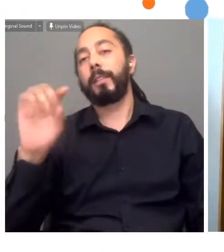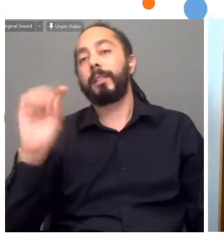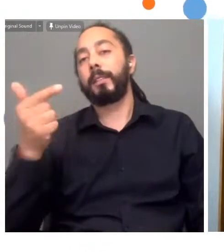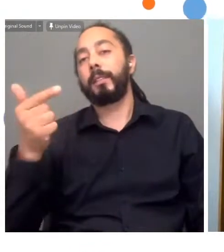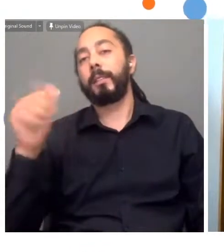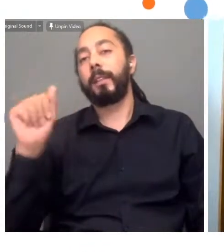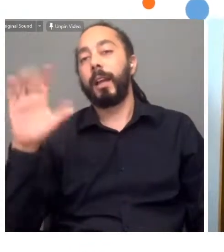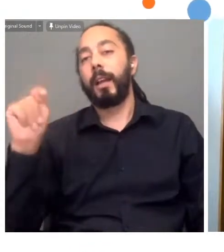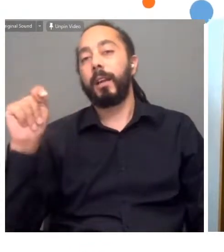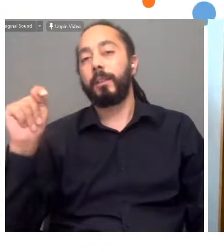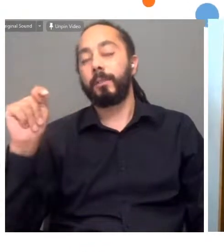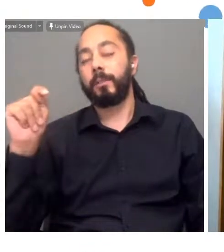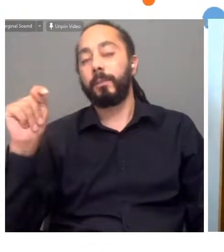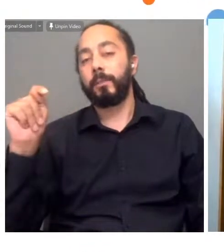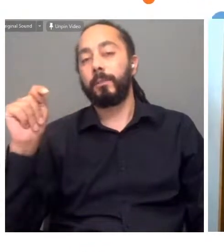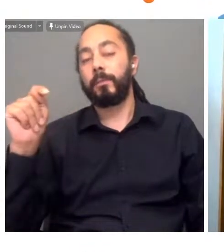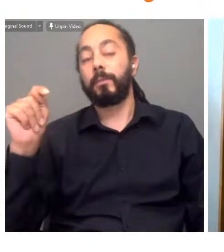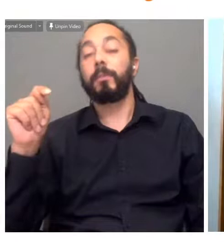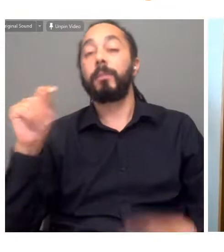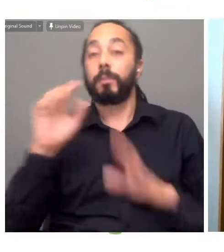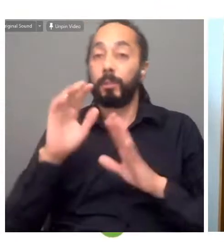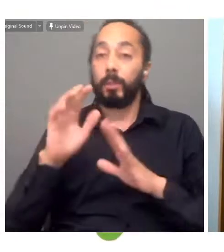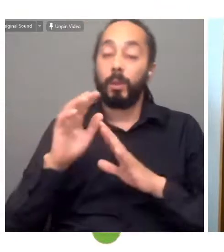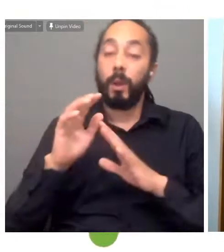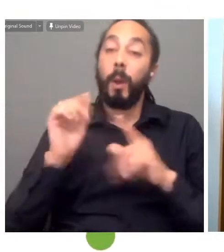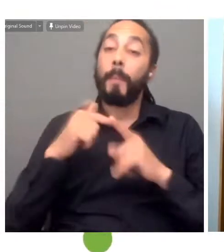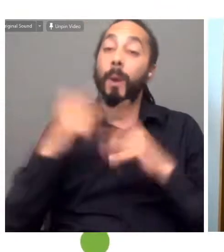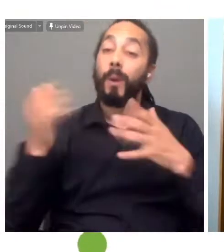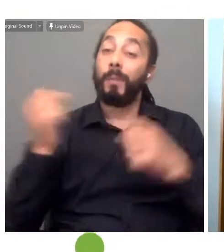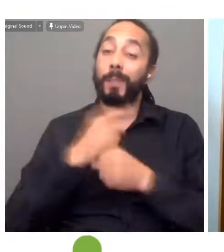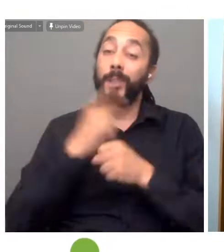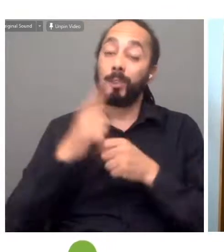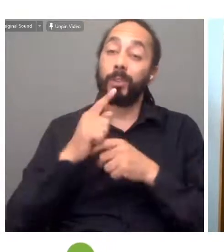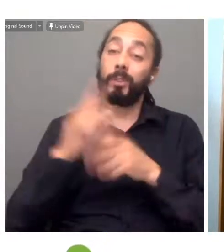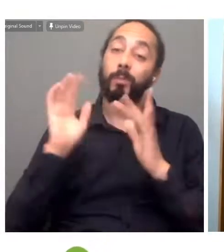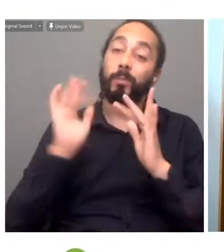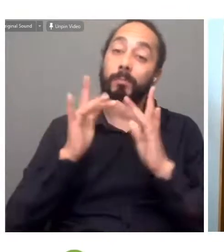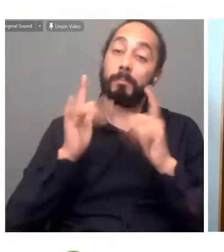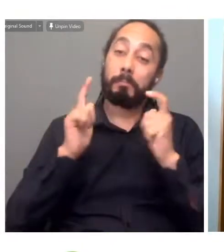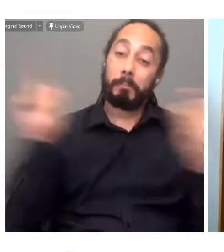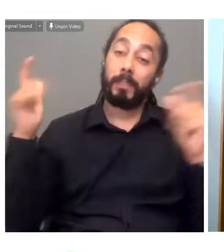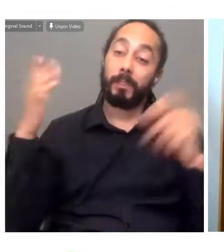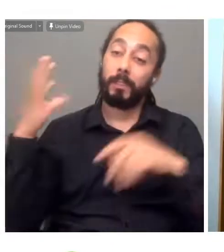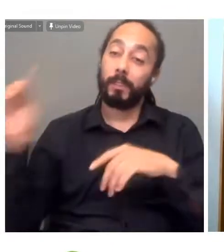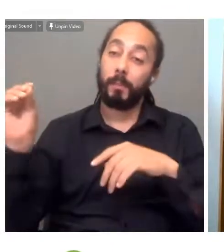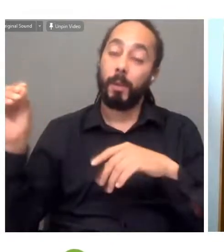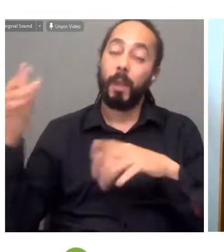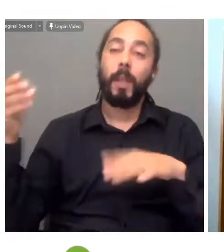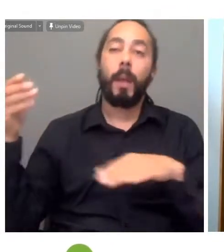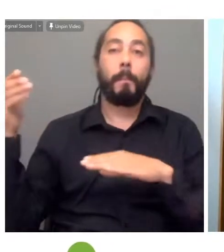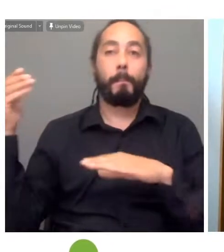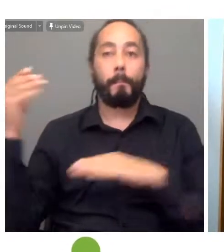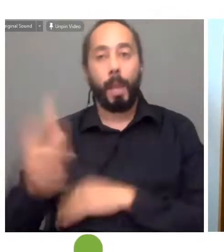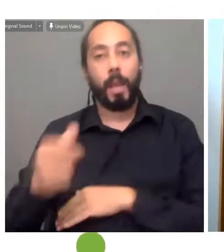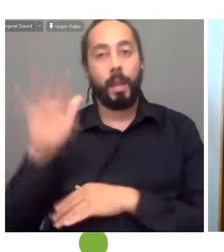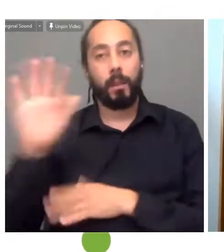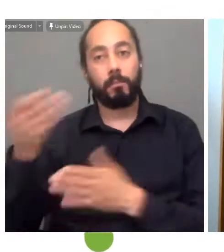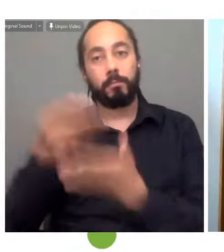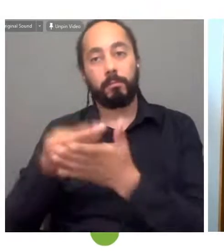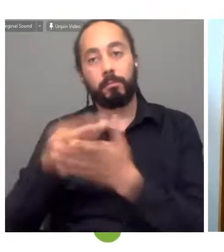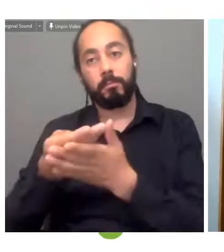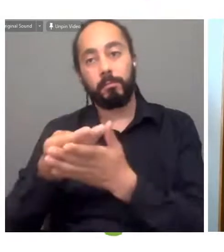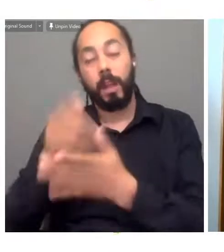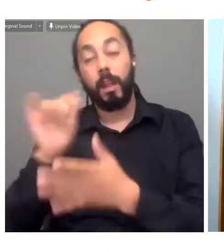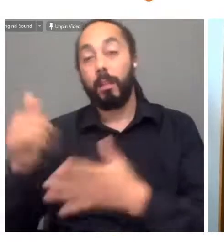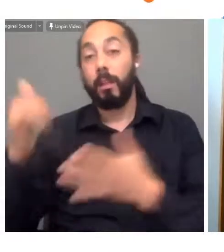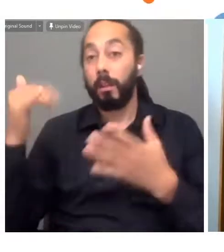bill is ensure that the web giants pay their fair share in terms of Canadian cultural content and the discoverability of that content.